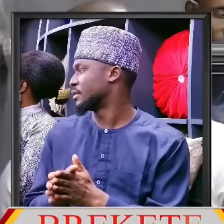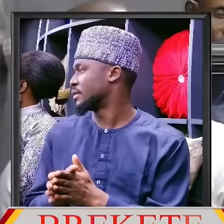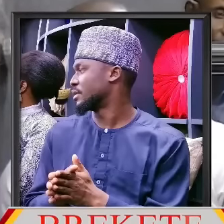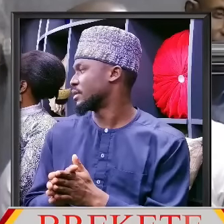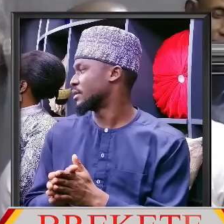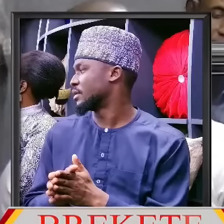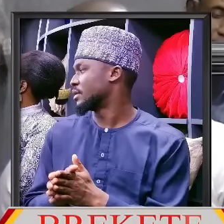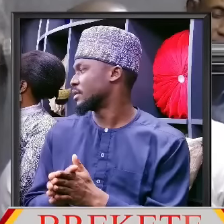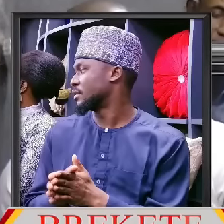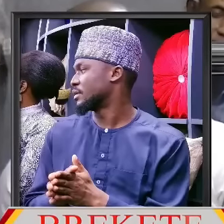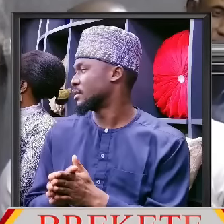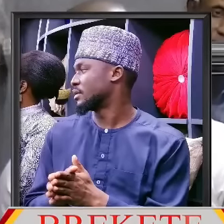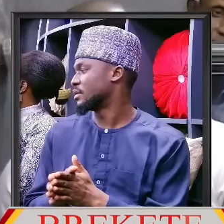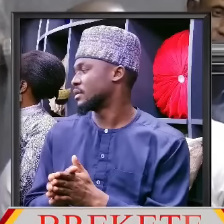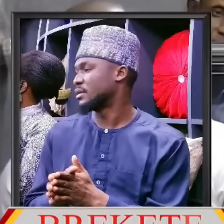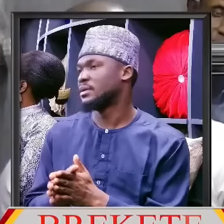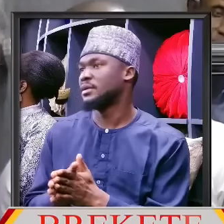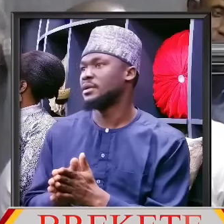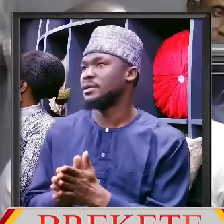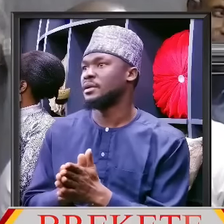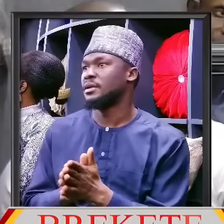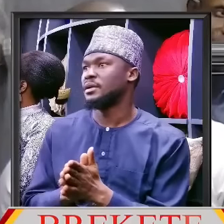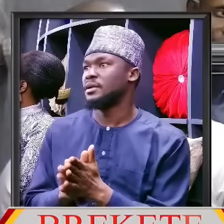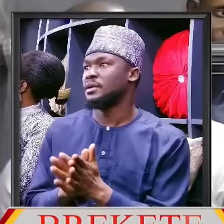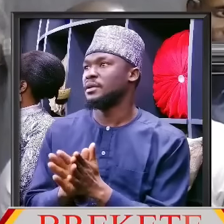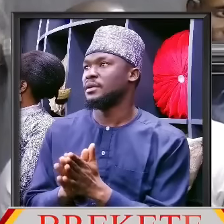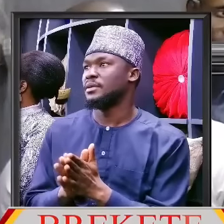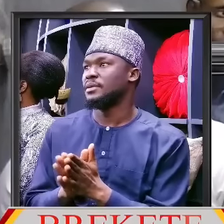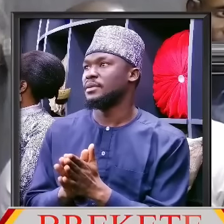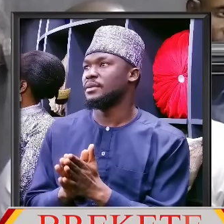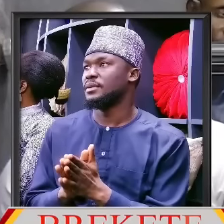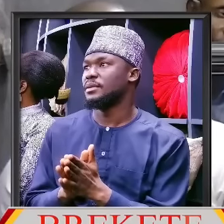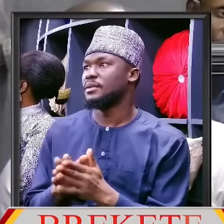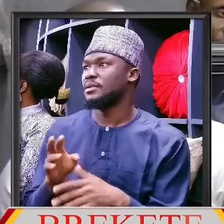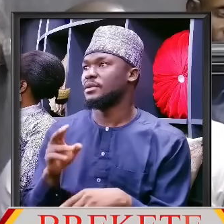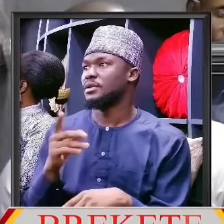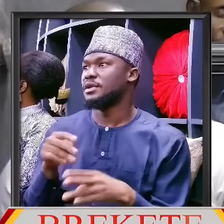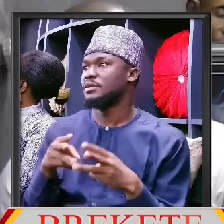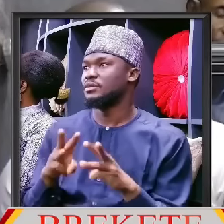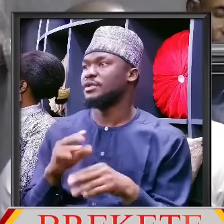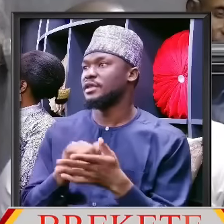never do that. We will never. I told you justice is the first condition of humanity.